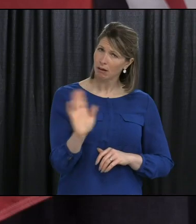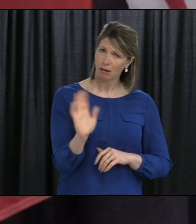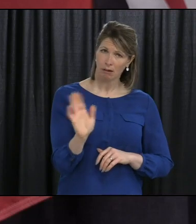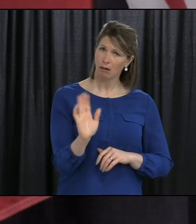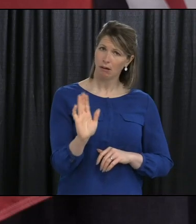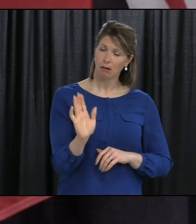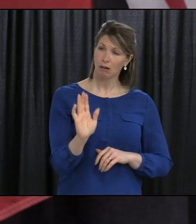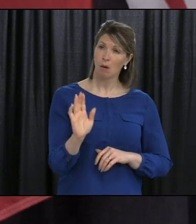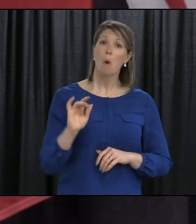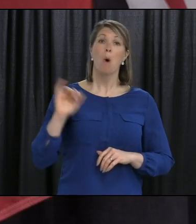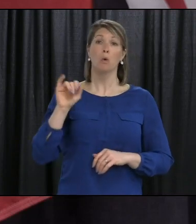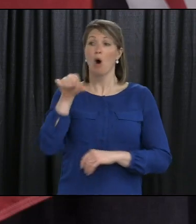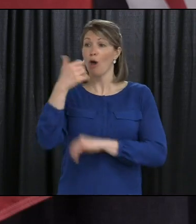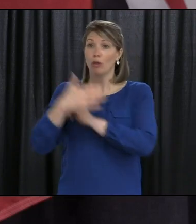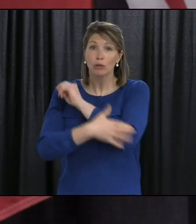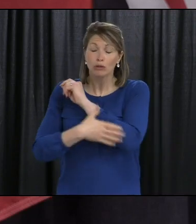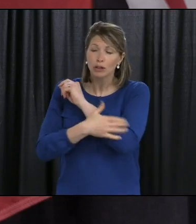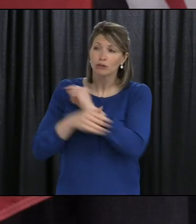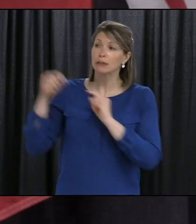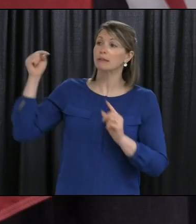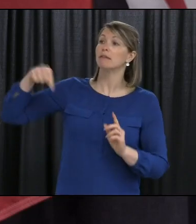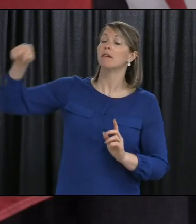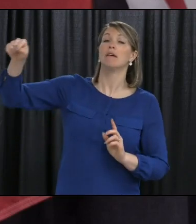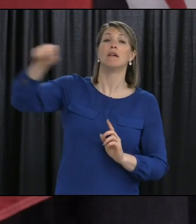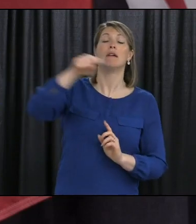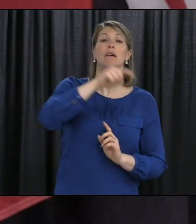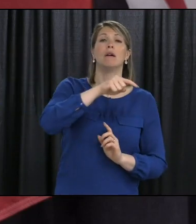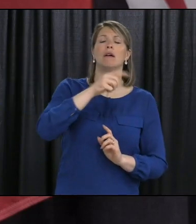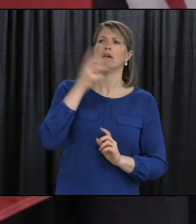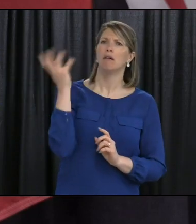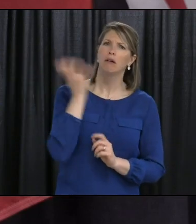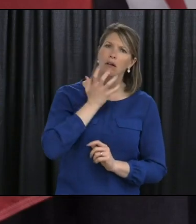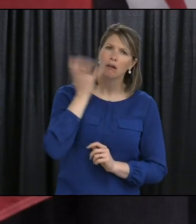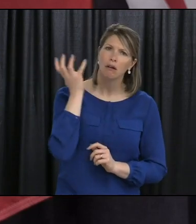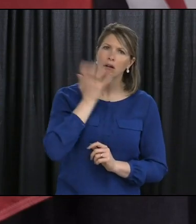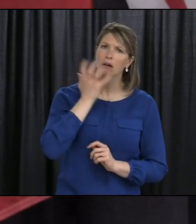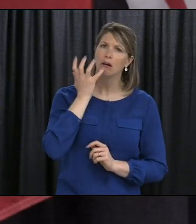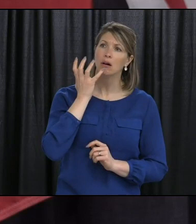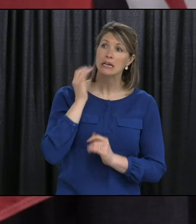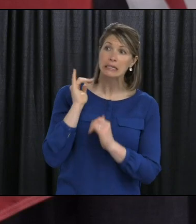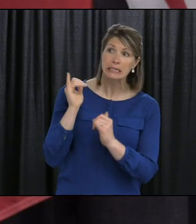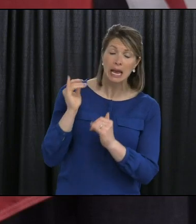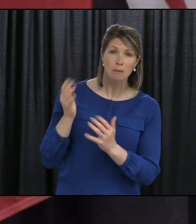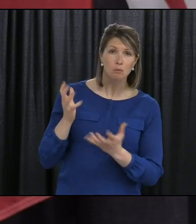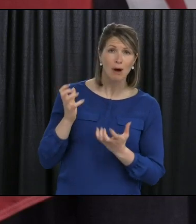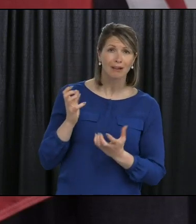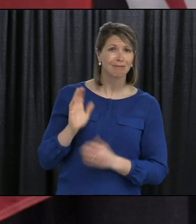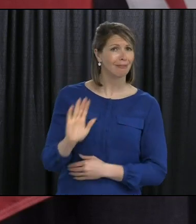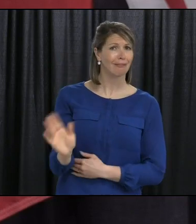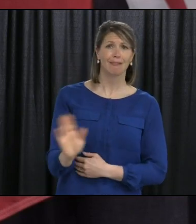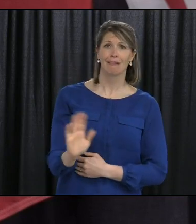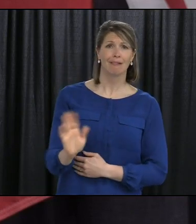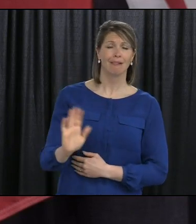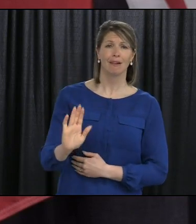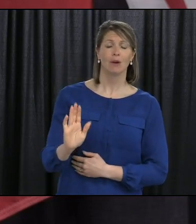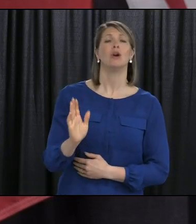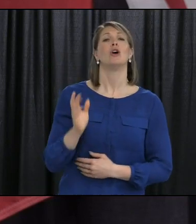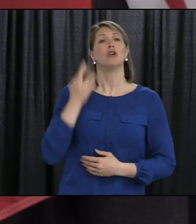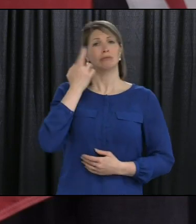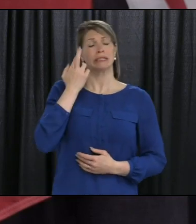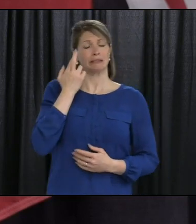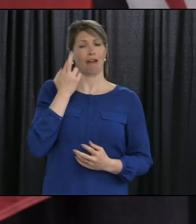same position. We can't say with certainty that at some point it will not get in there. What we do know is that if we follow the measures that we put in